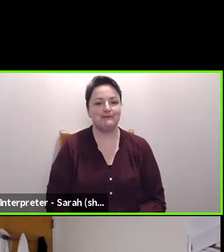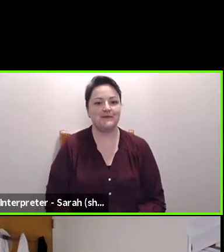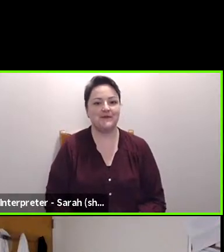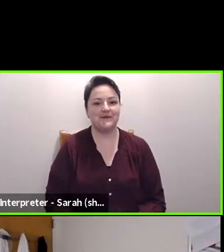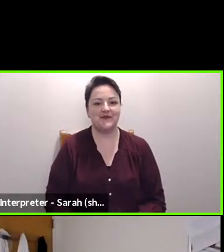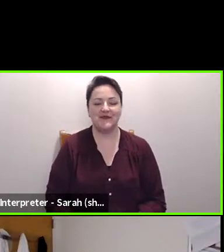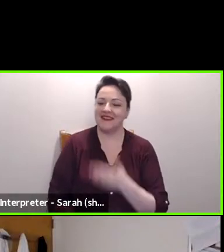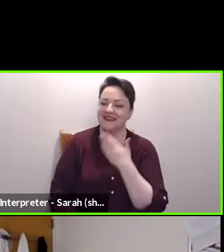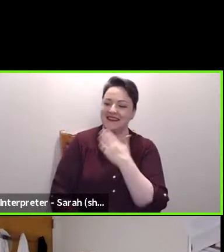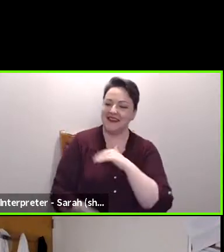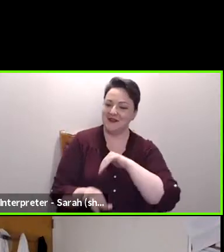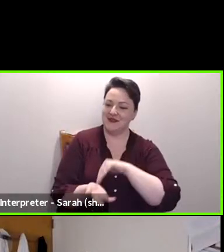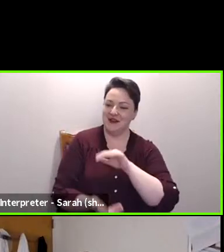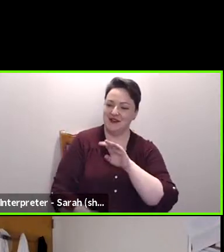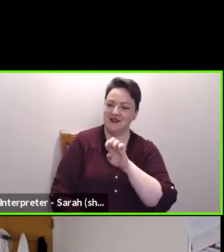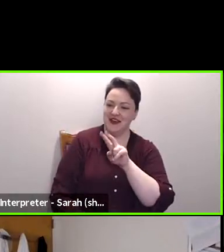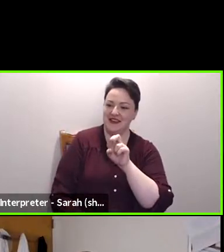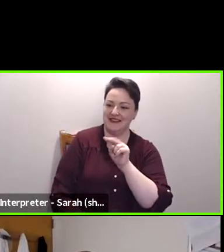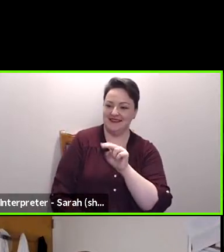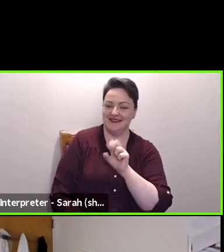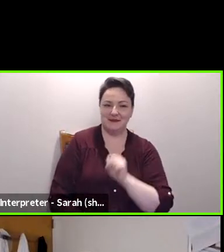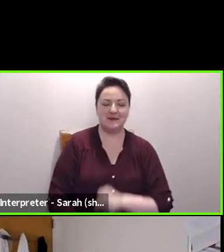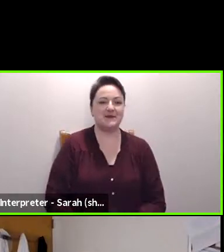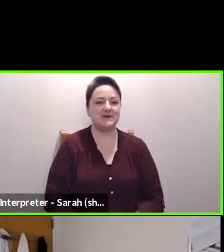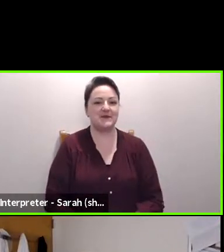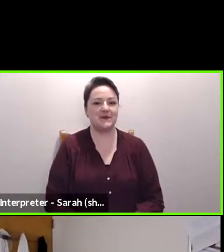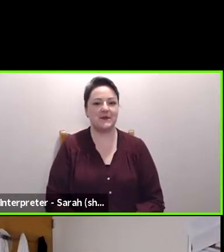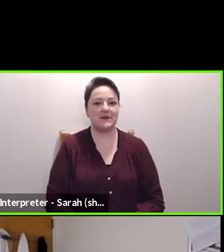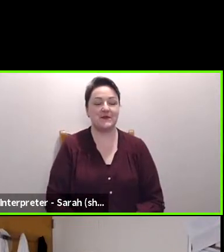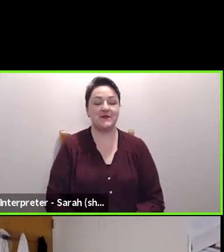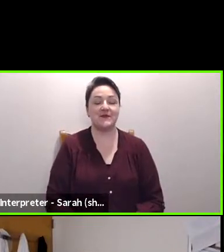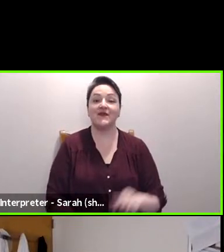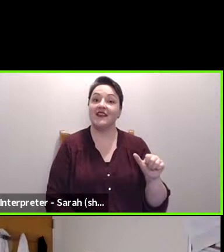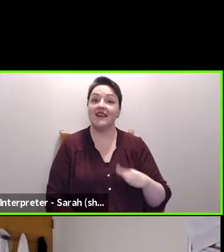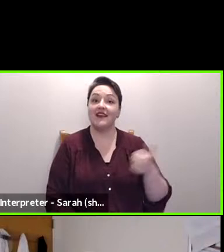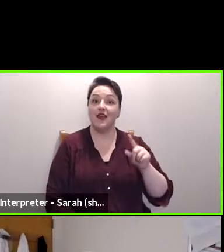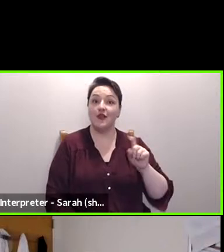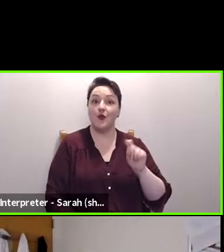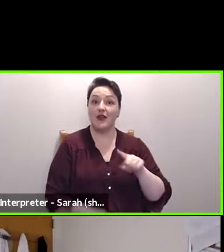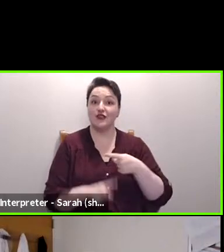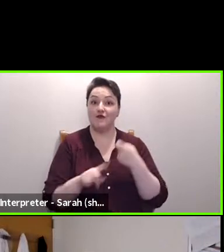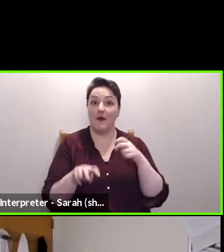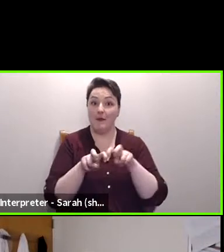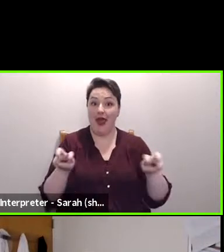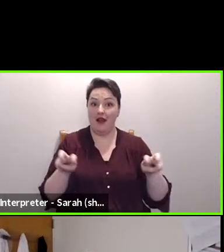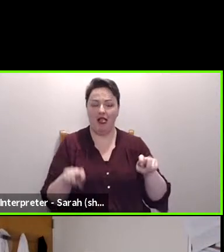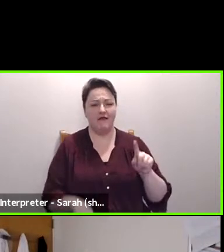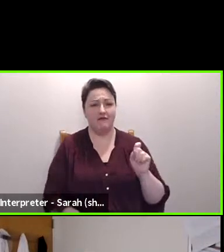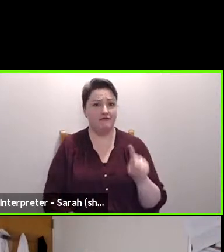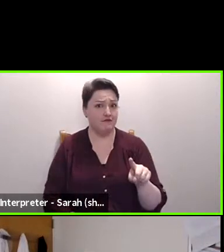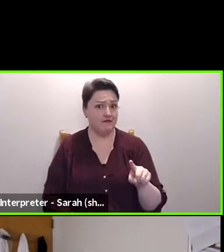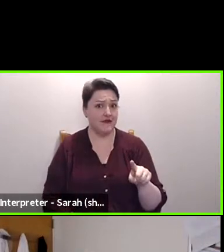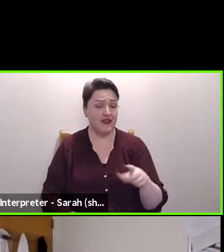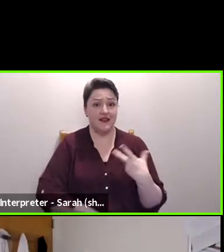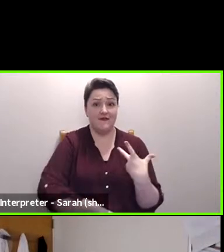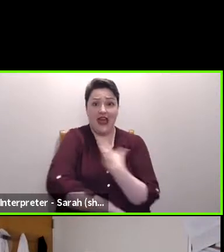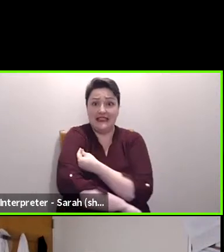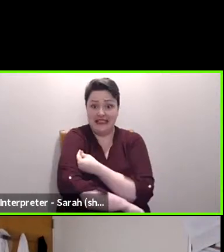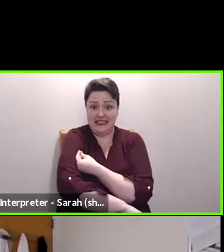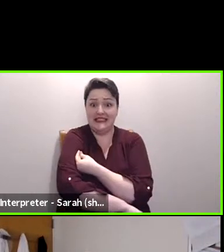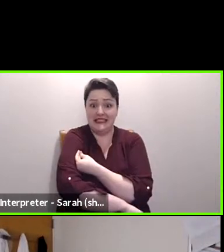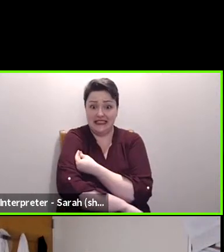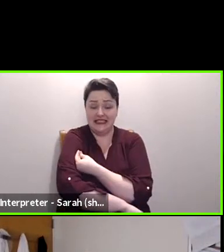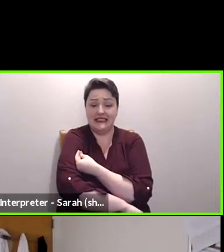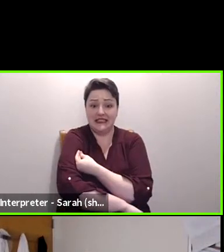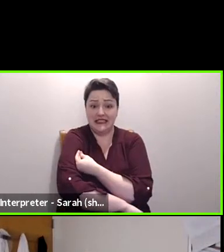Thank you, Dr. Evans. Yet another question from the panel. Are the vaccine sprays coming up in